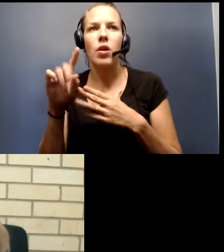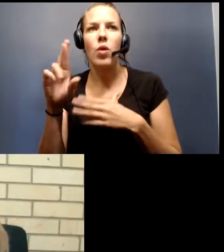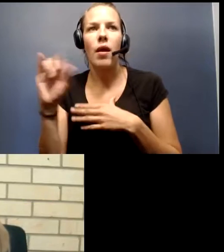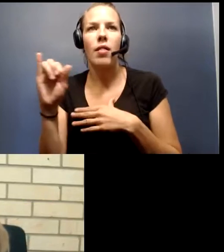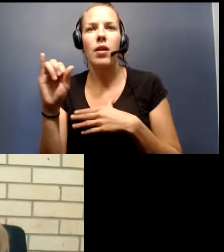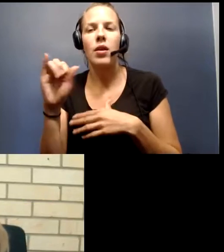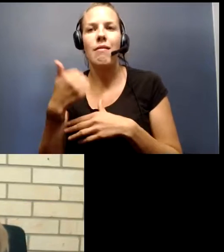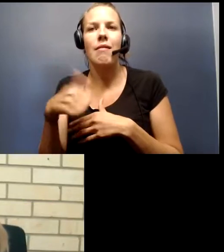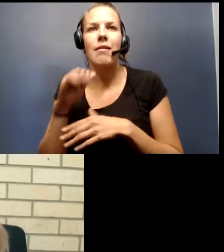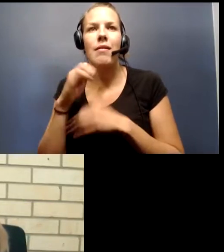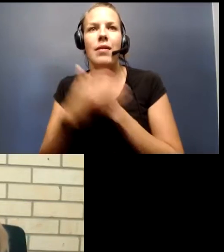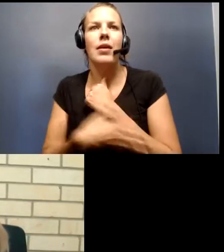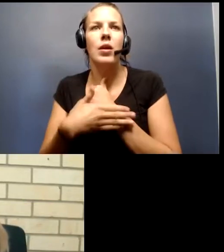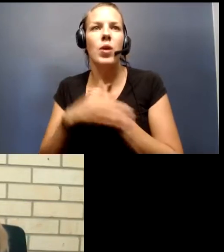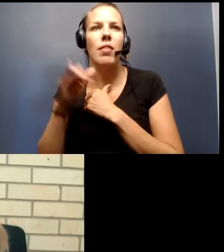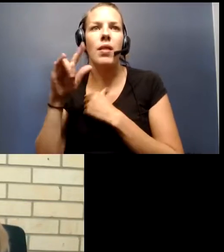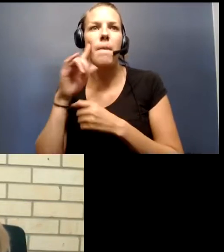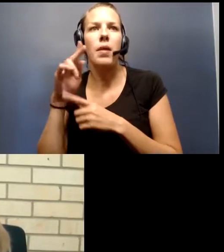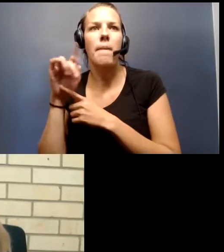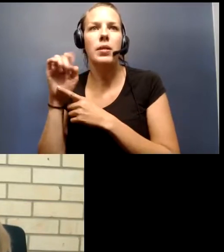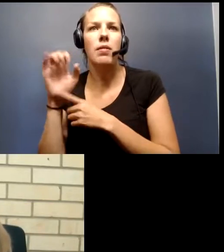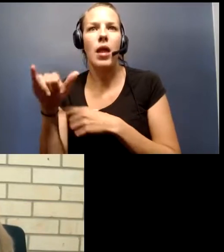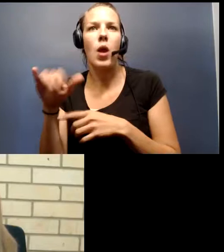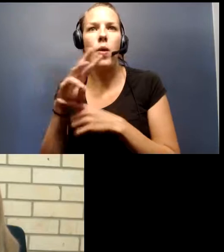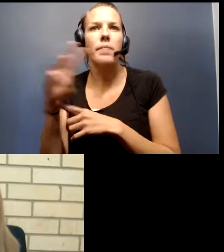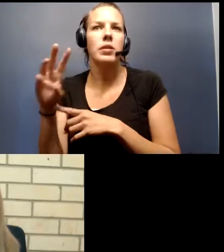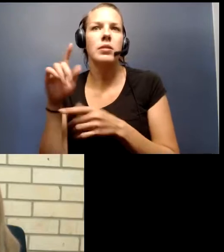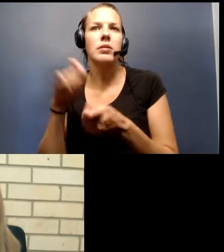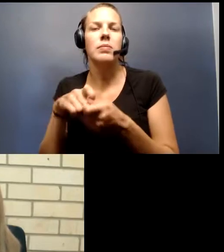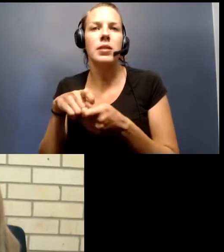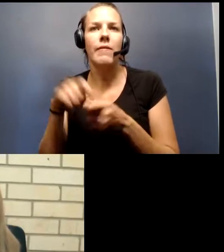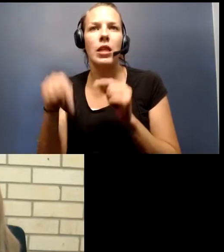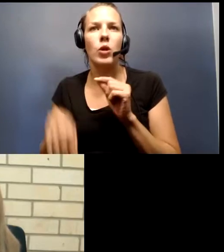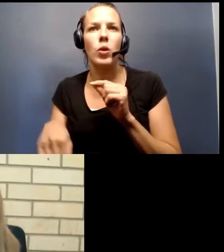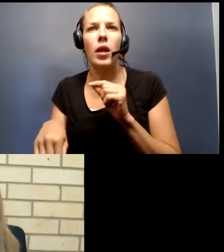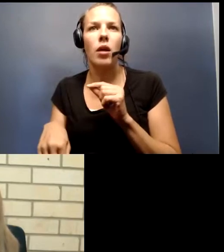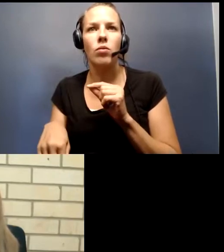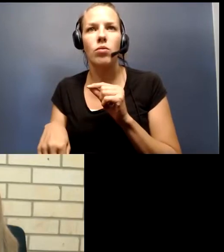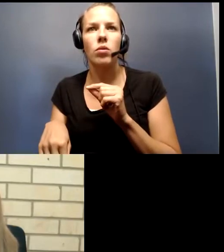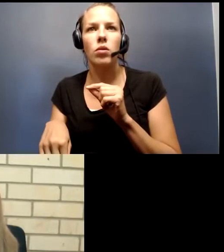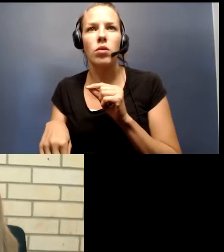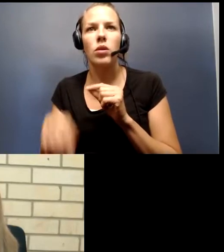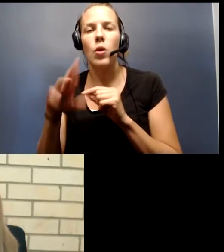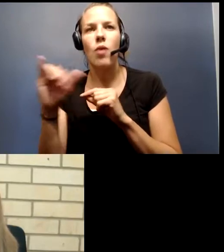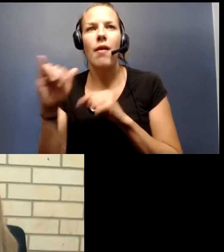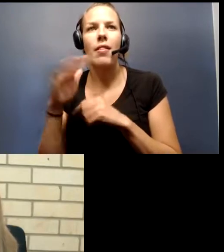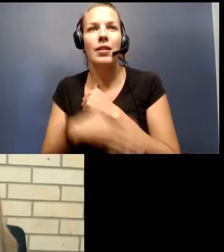county in Illinois. It's updated on that website, and then you can specifically go down to Rock Island